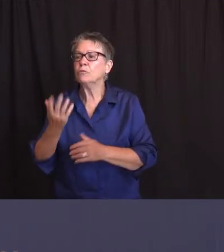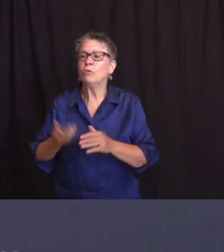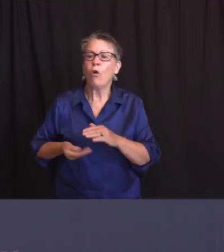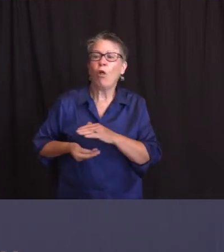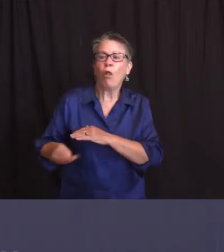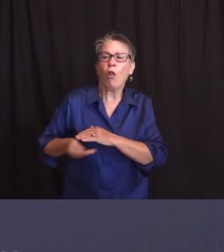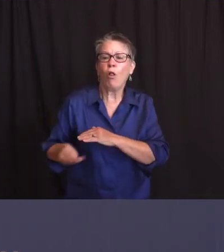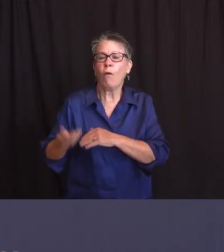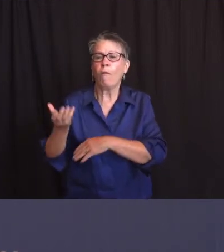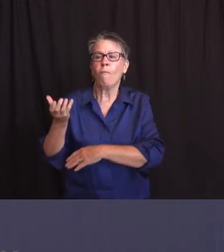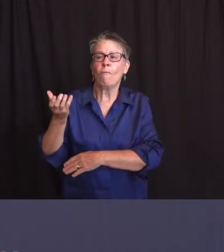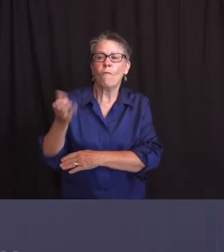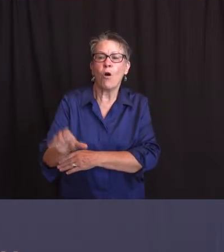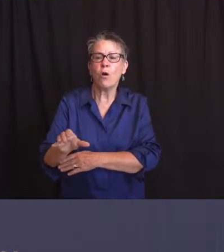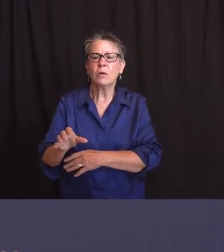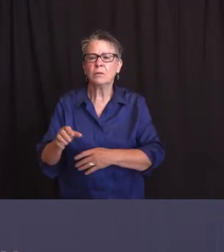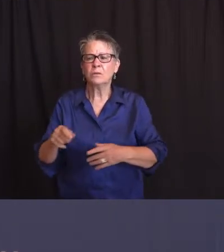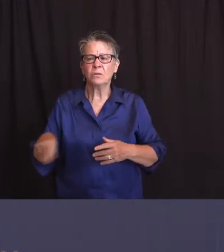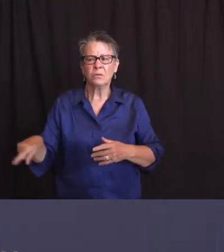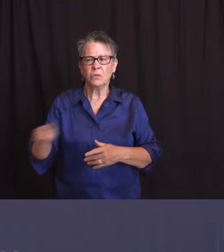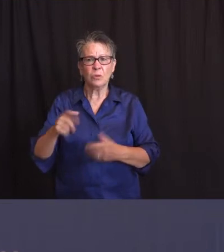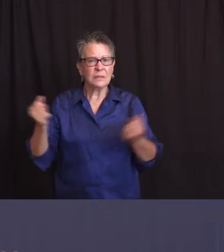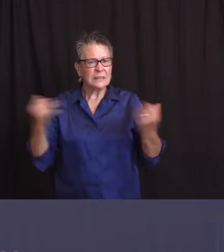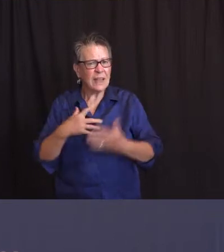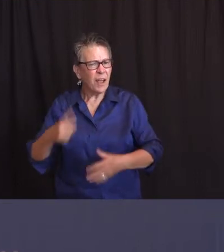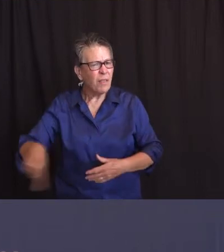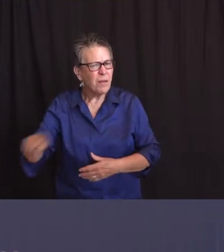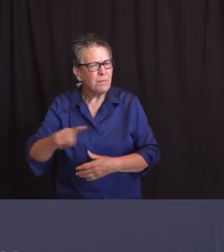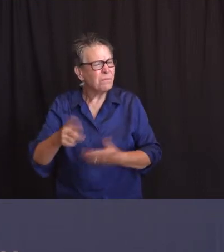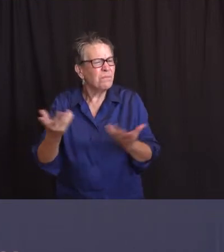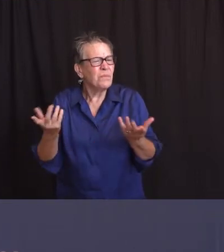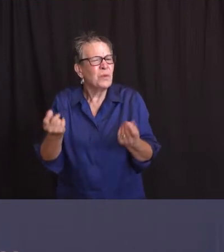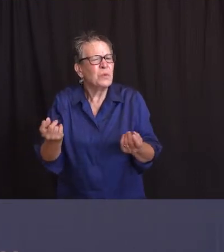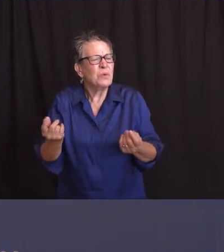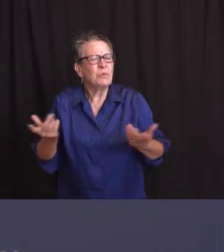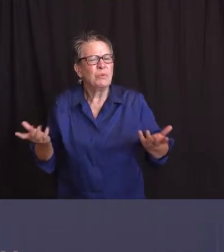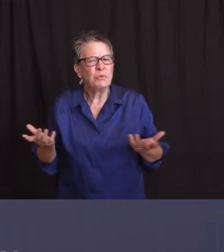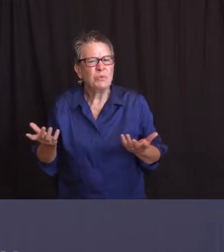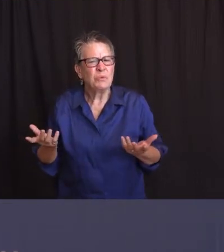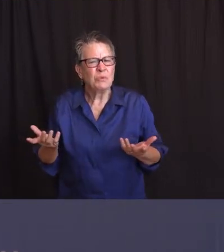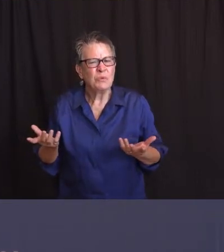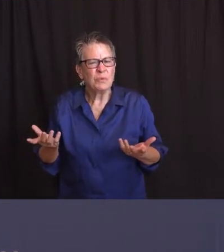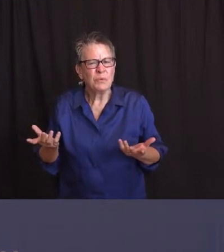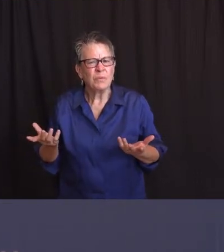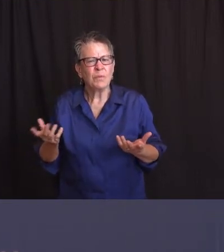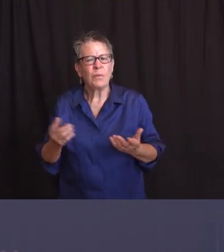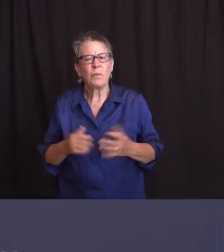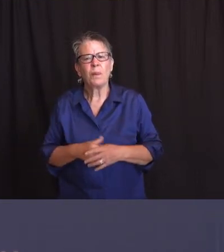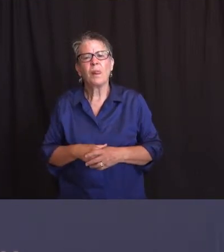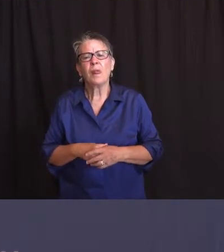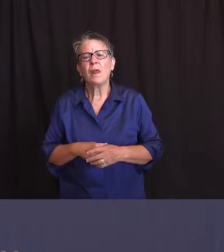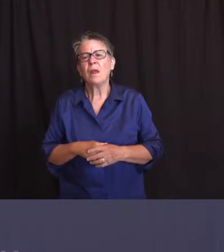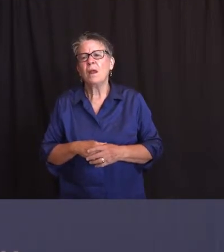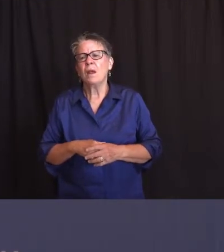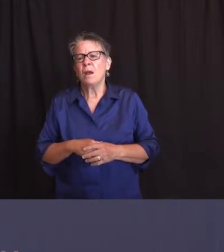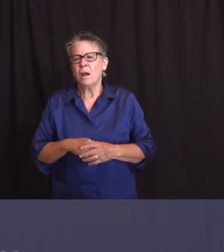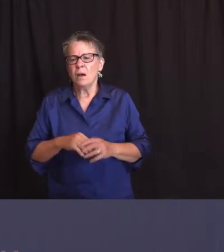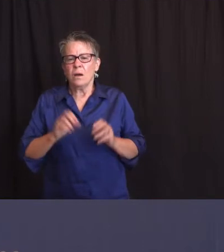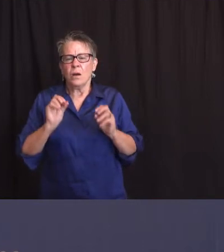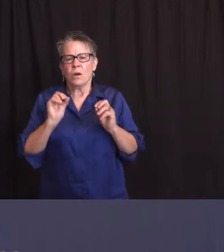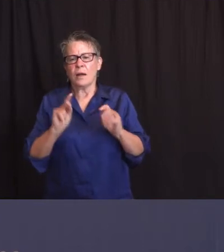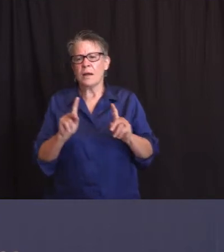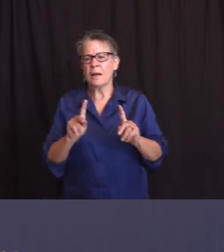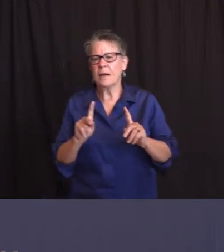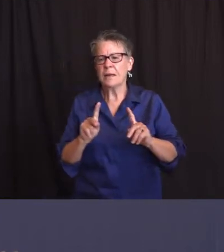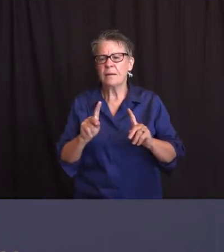I'll start at the top. Very good question, Ed. On the probable deaths, does that mean that these folks